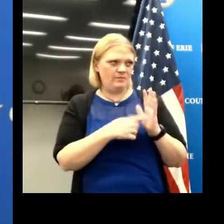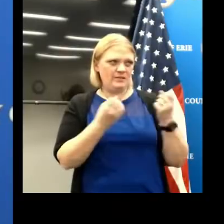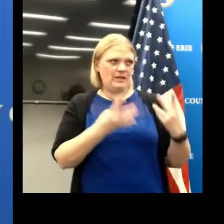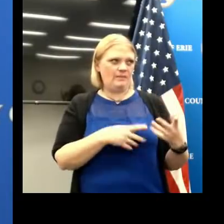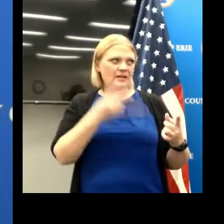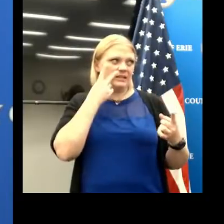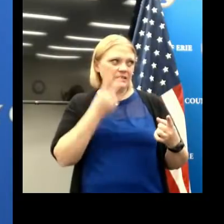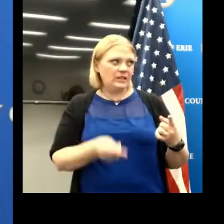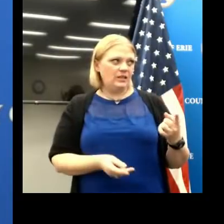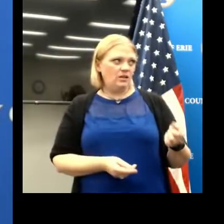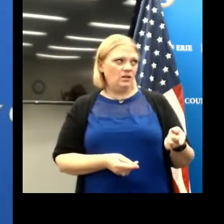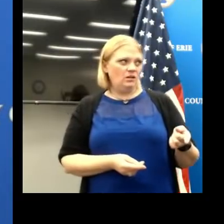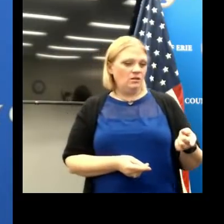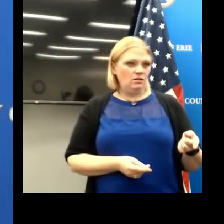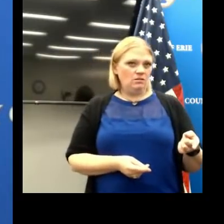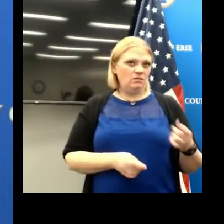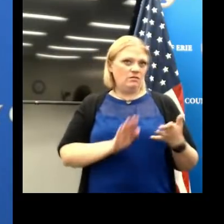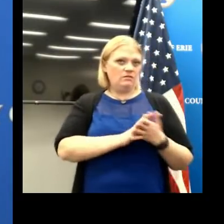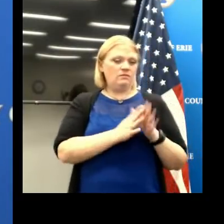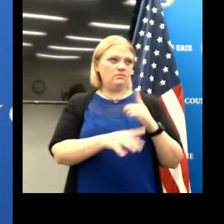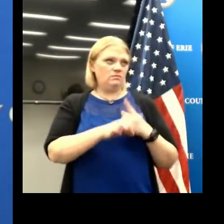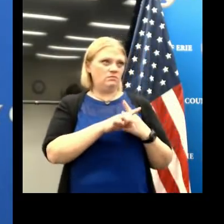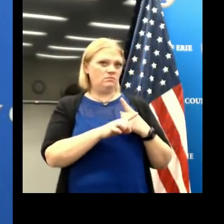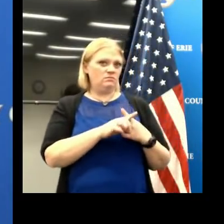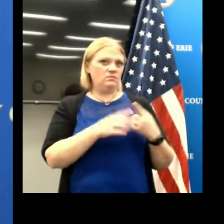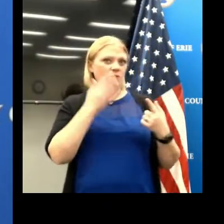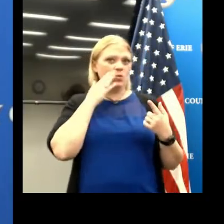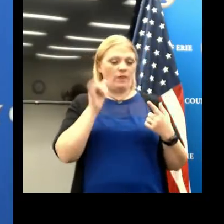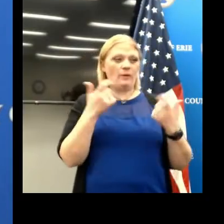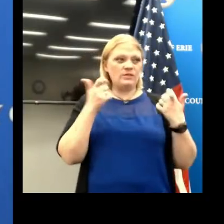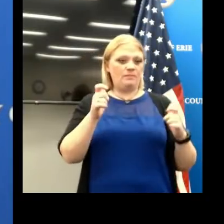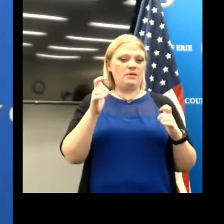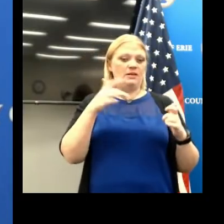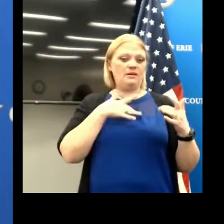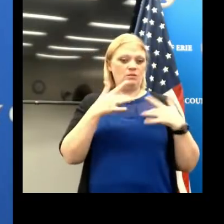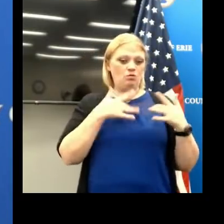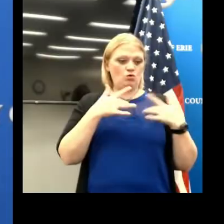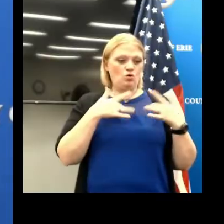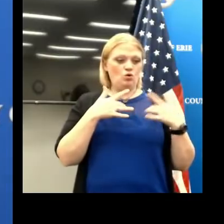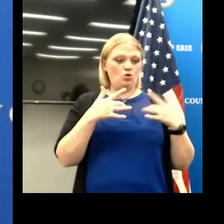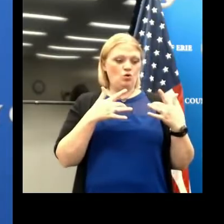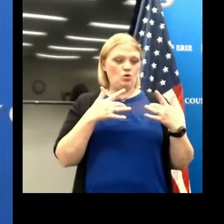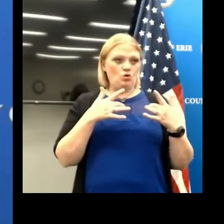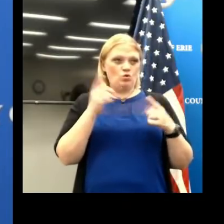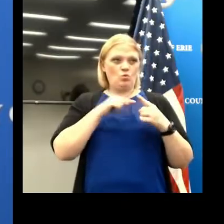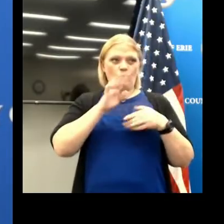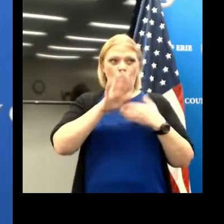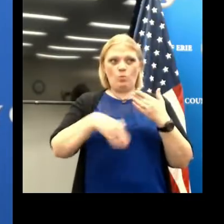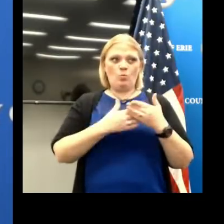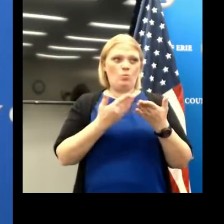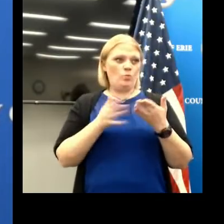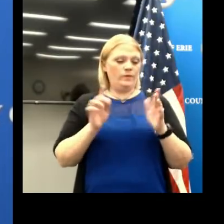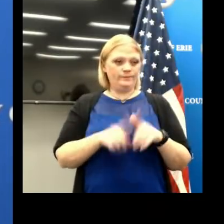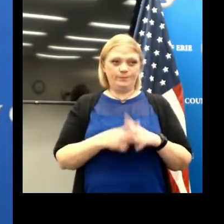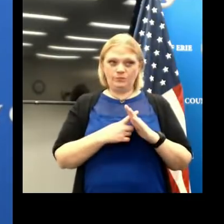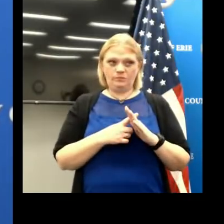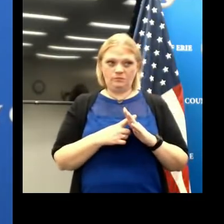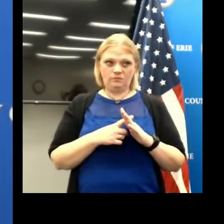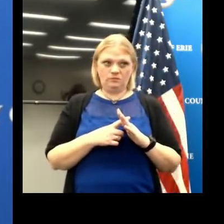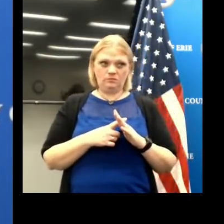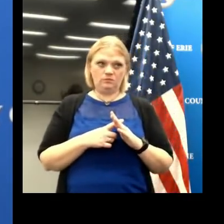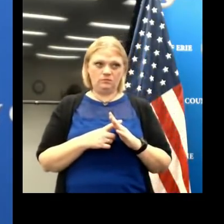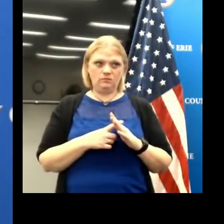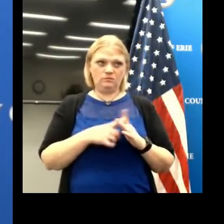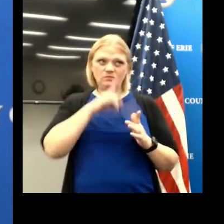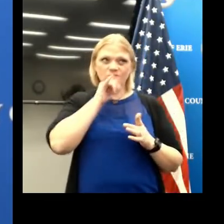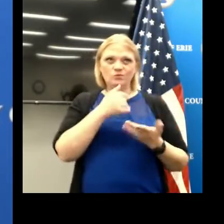seeing, turn positive? I know that was a big concern really when this entire thing started. It seems like we're really